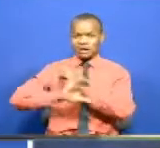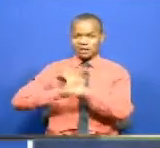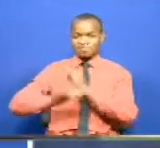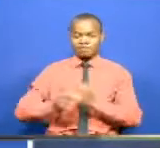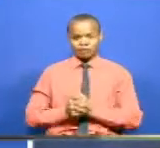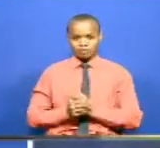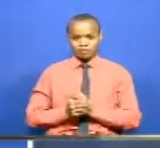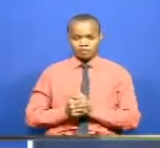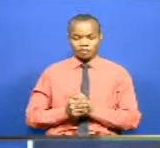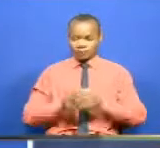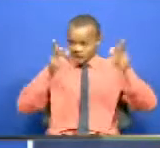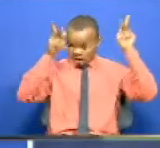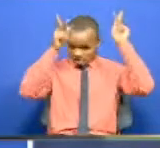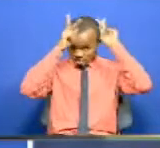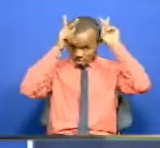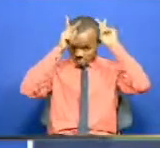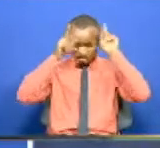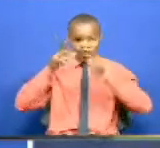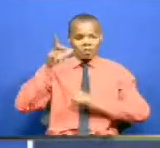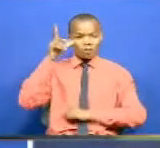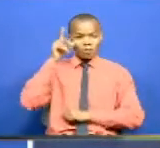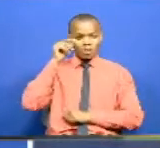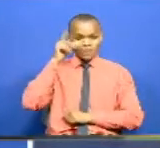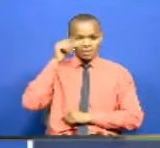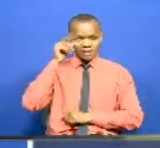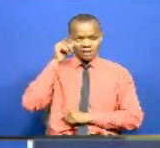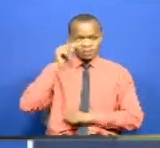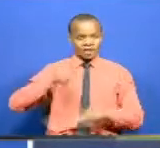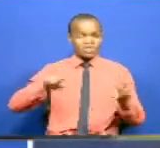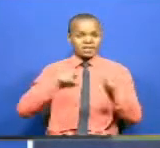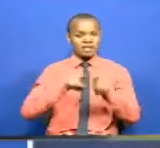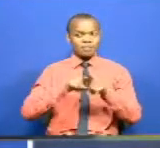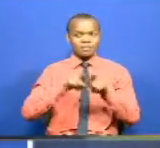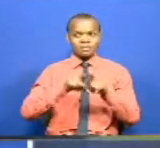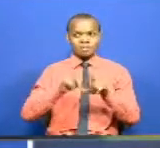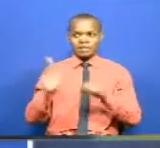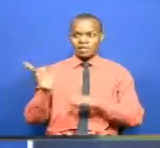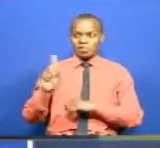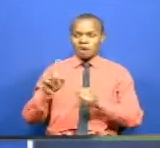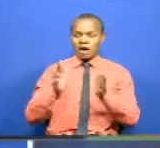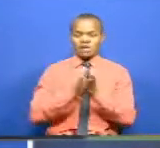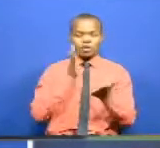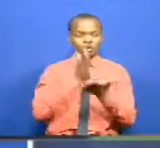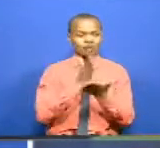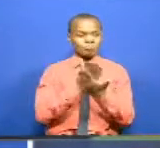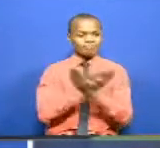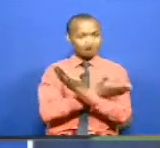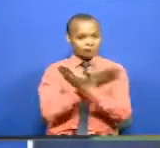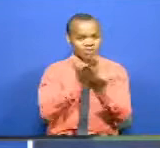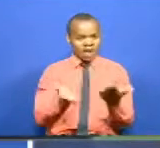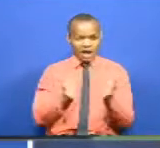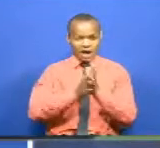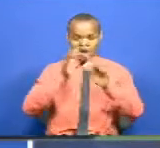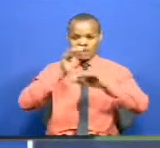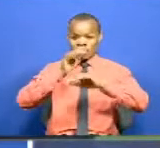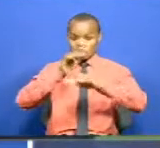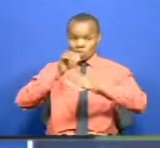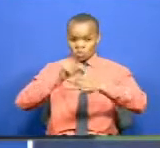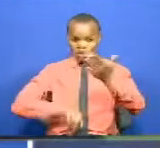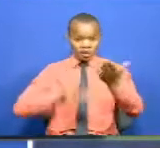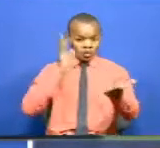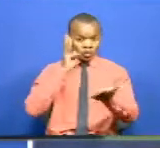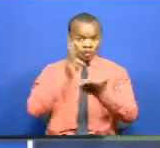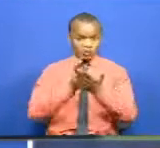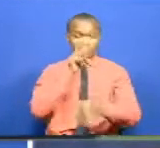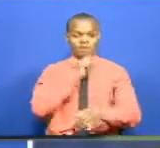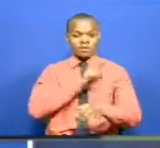Kakamega, we were in Mombasa, we did the finals, of course, in Nairobi, and we were everywhere. And what we were able to see is that there's a lot